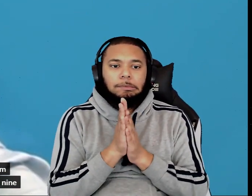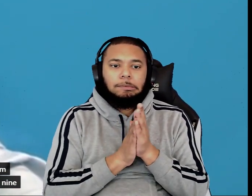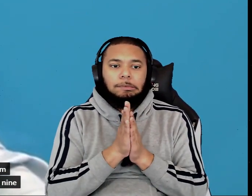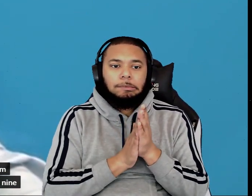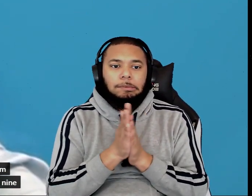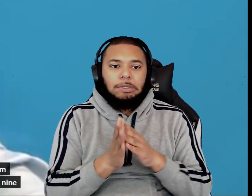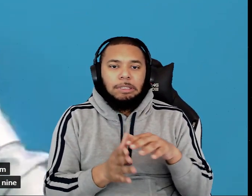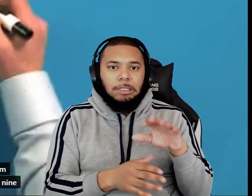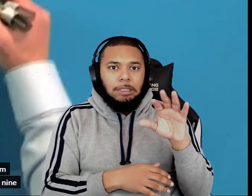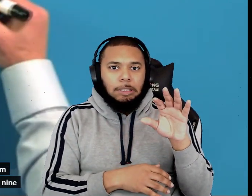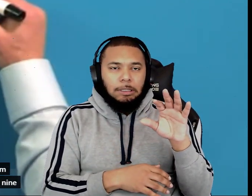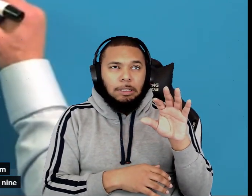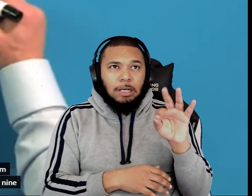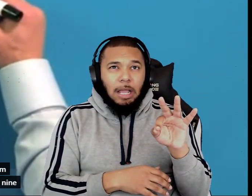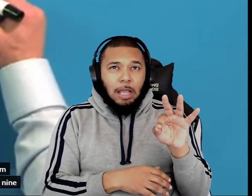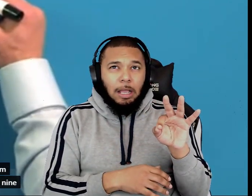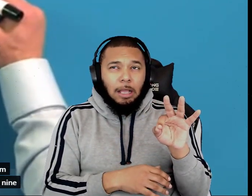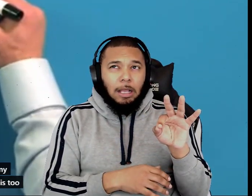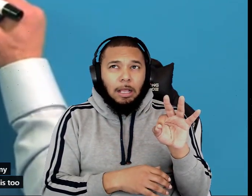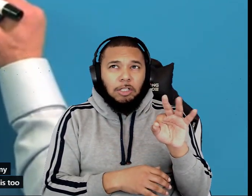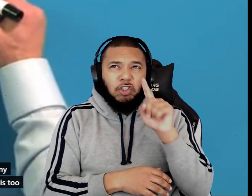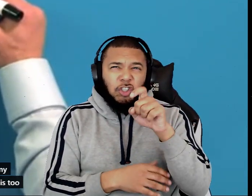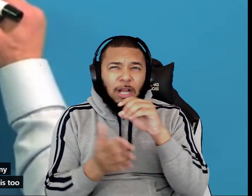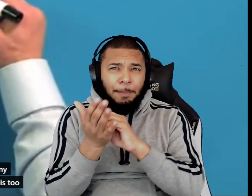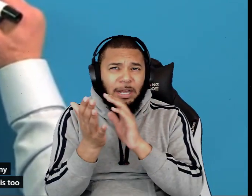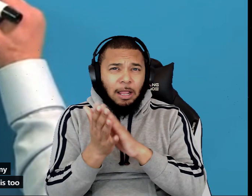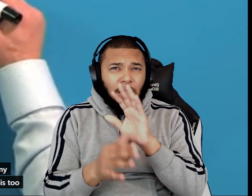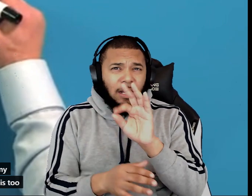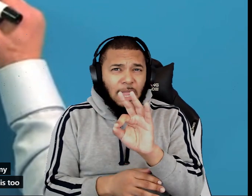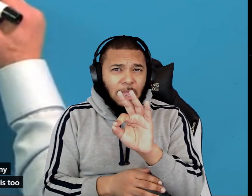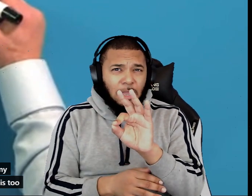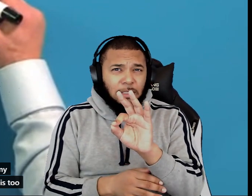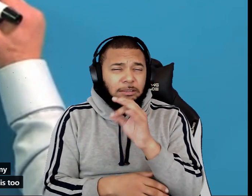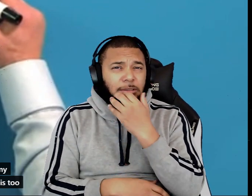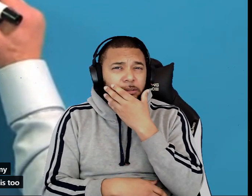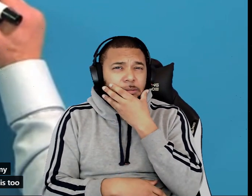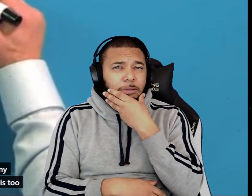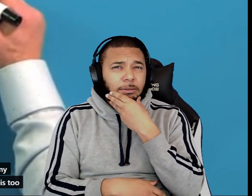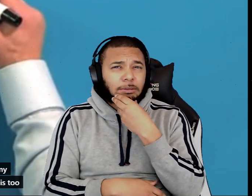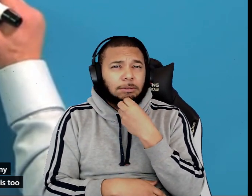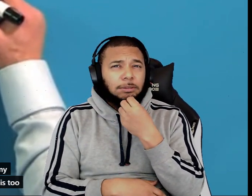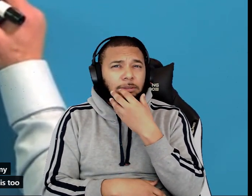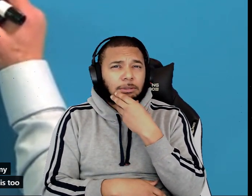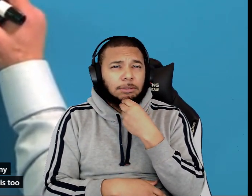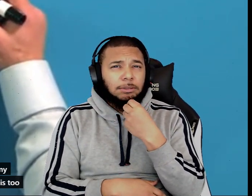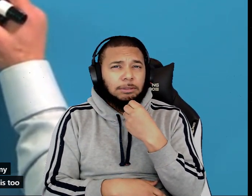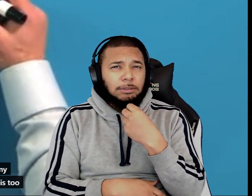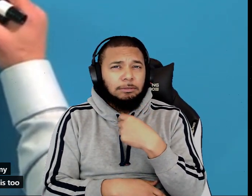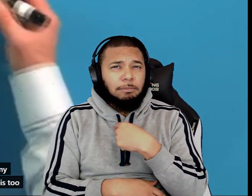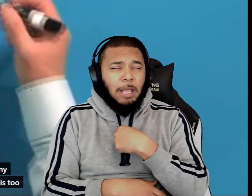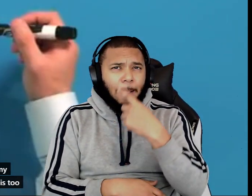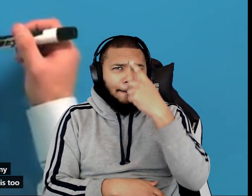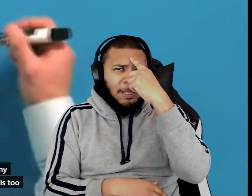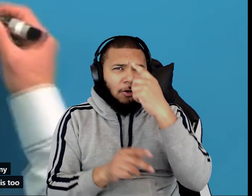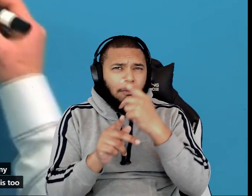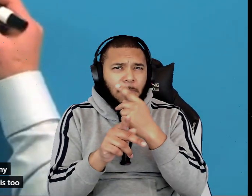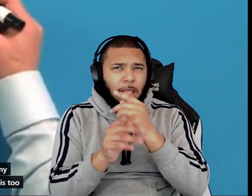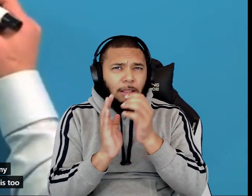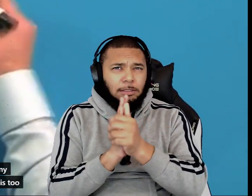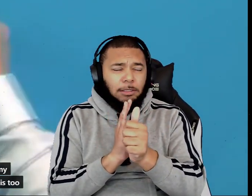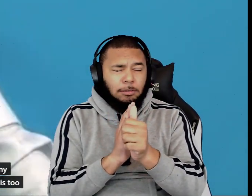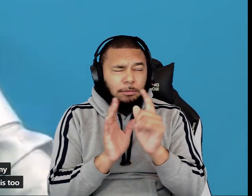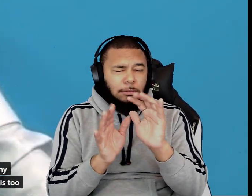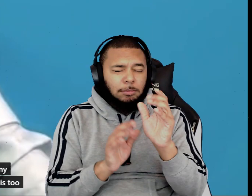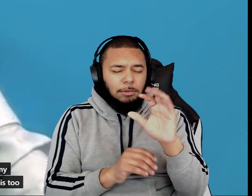9 times, I'm thinking about if I should write a 9 here. I'm going to use some of my mental math